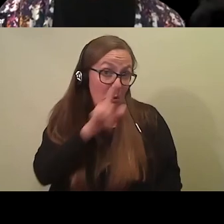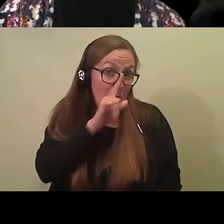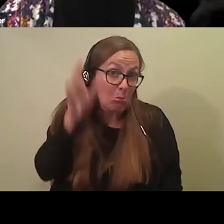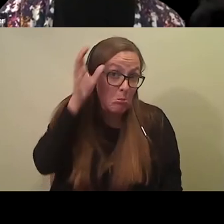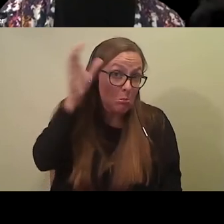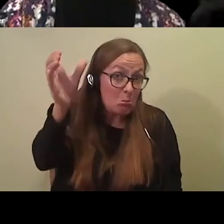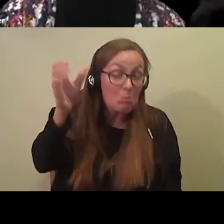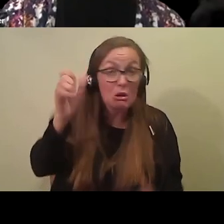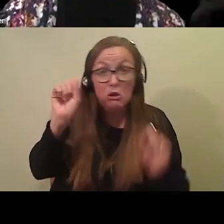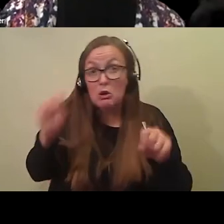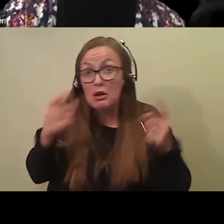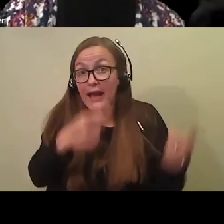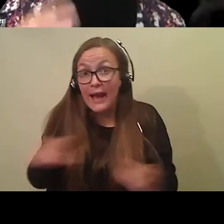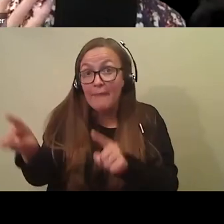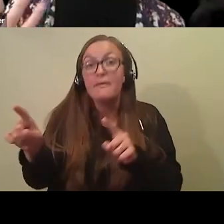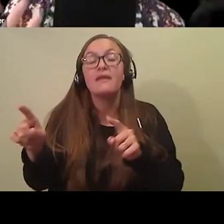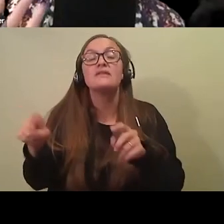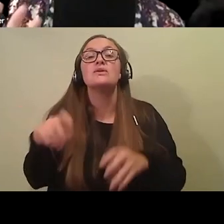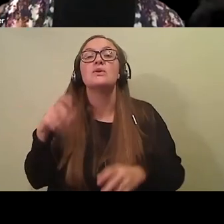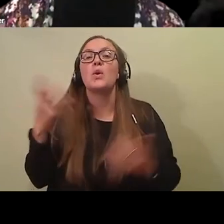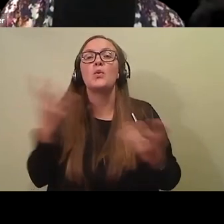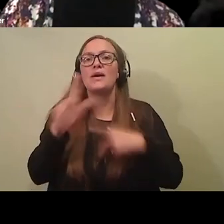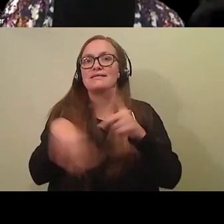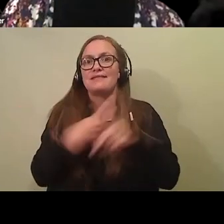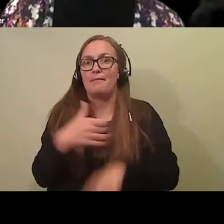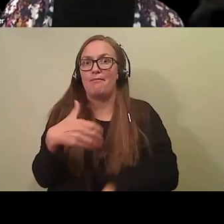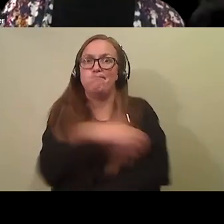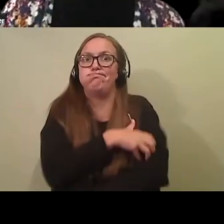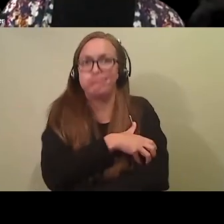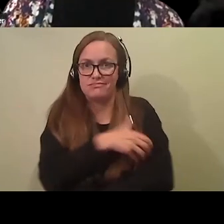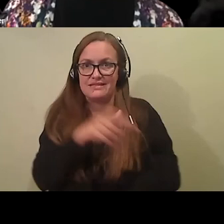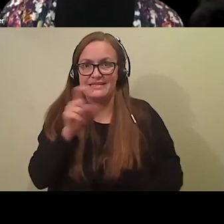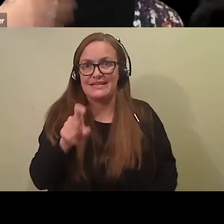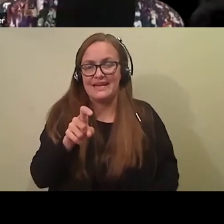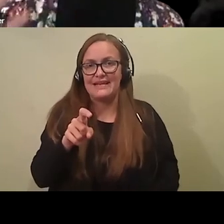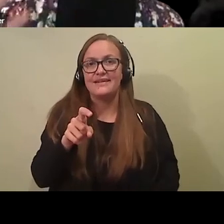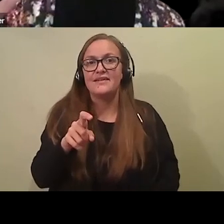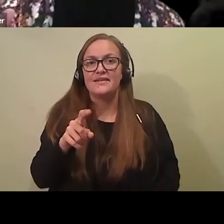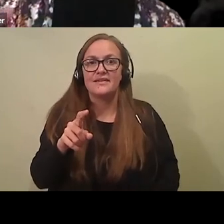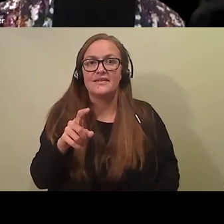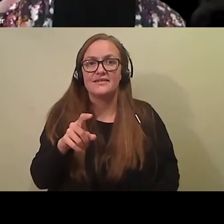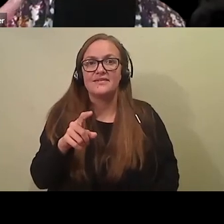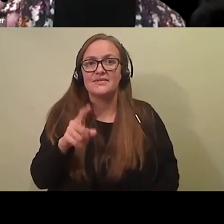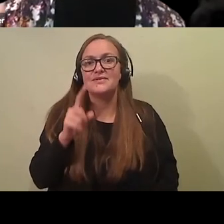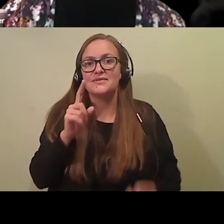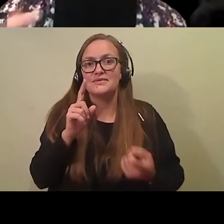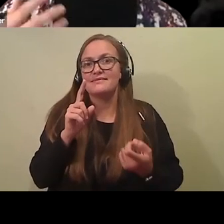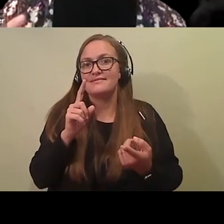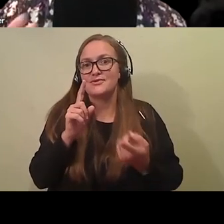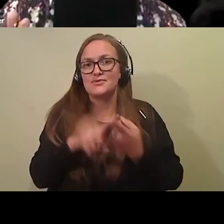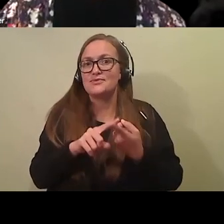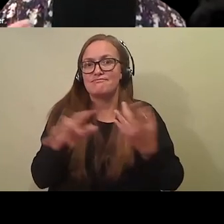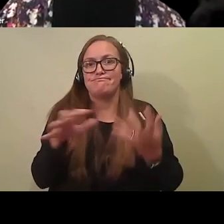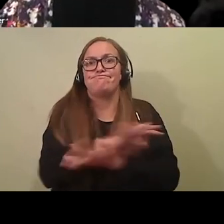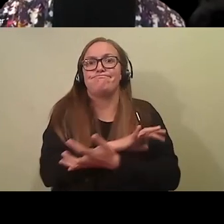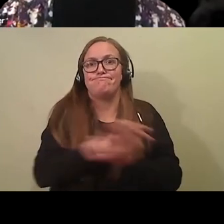And if it could ever work in theory, what kind of power would you need supplying something like the Death Star to be